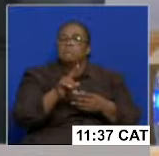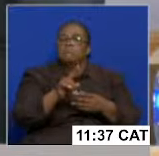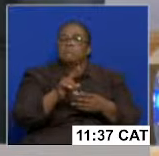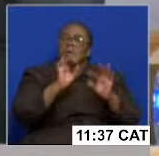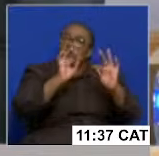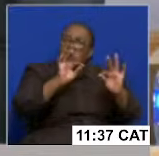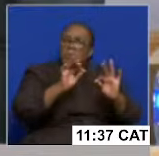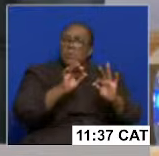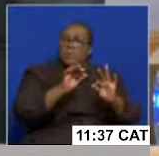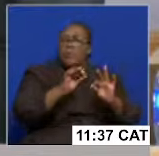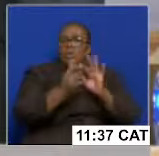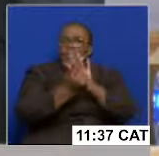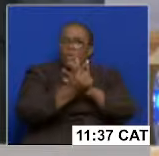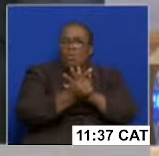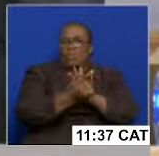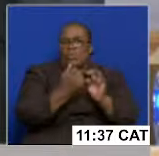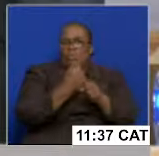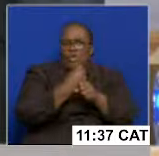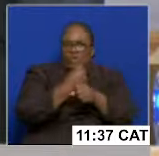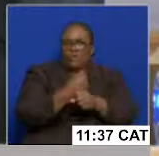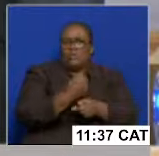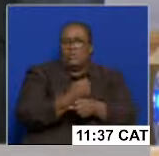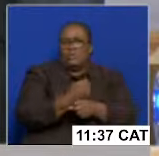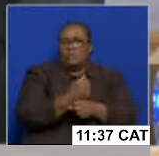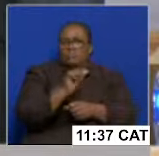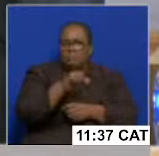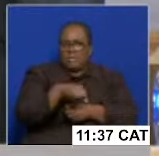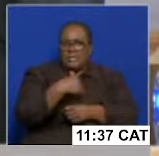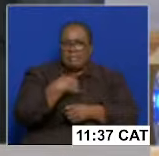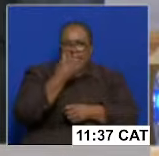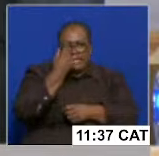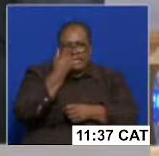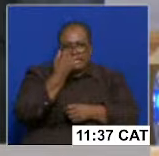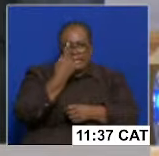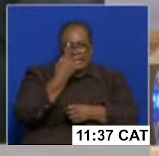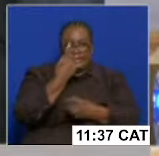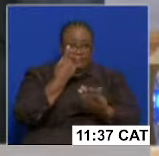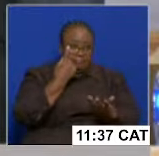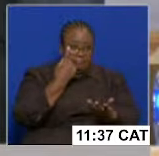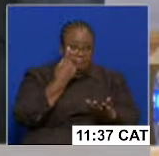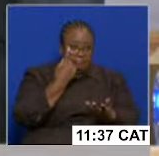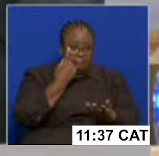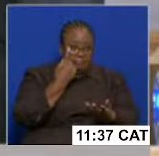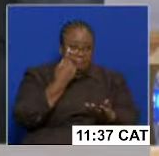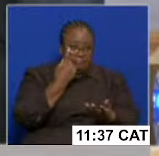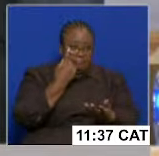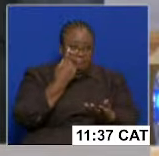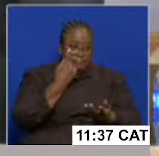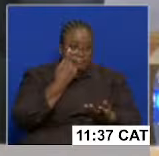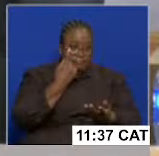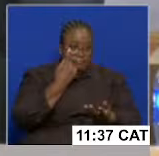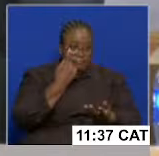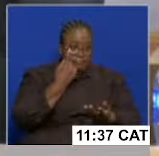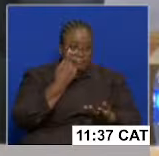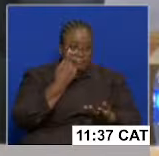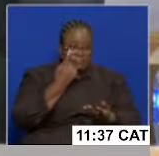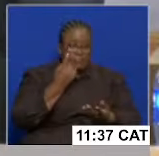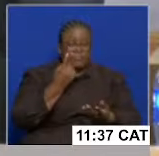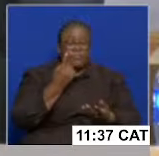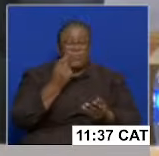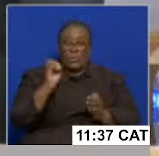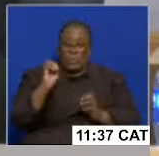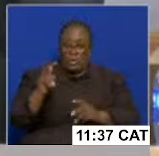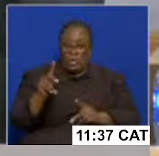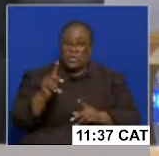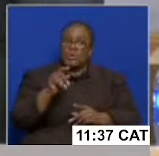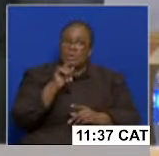operation, right? At least I understood your evidence to be that. Okay. So that vehicle, you went there